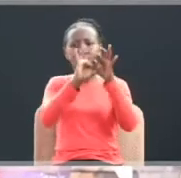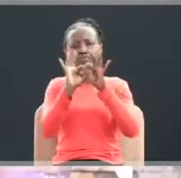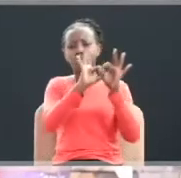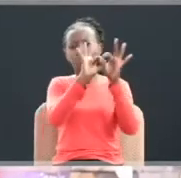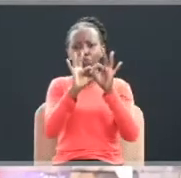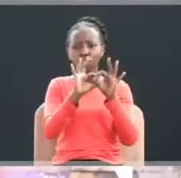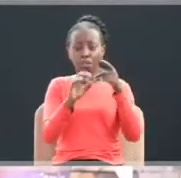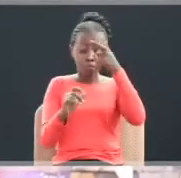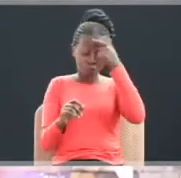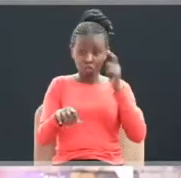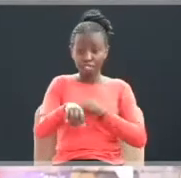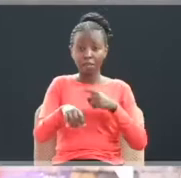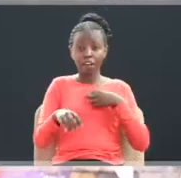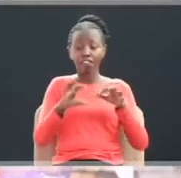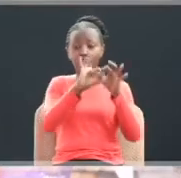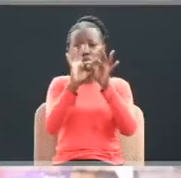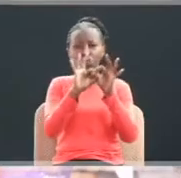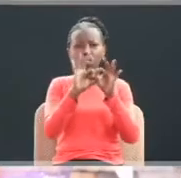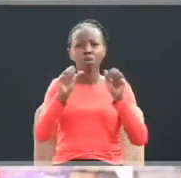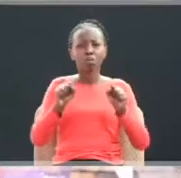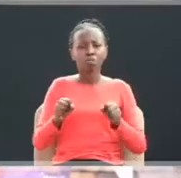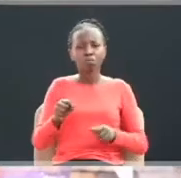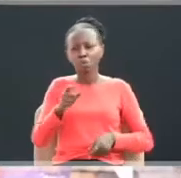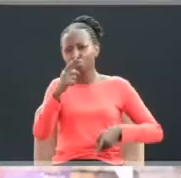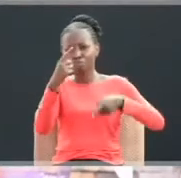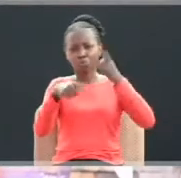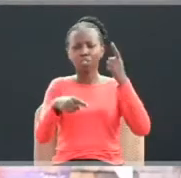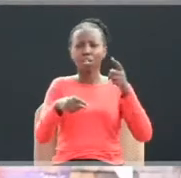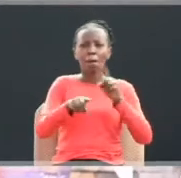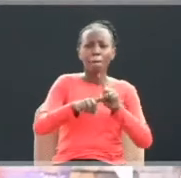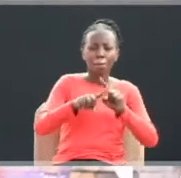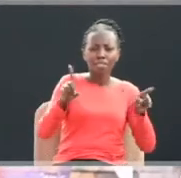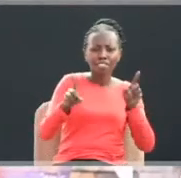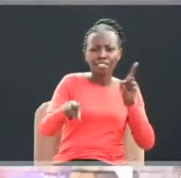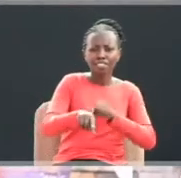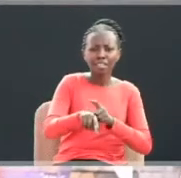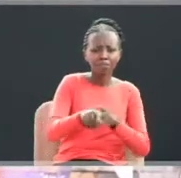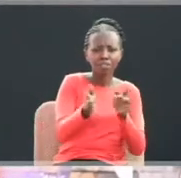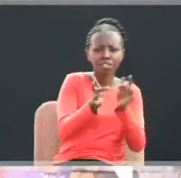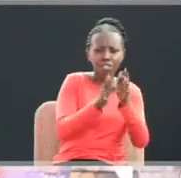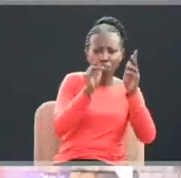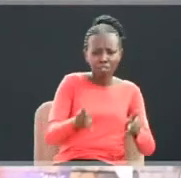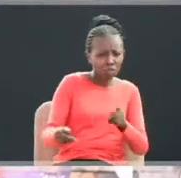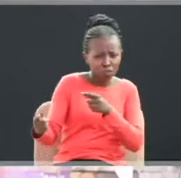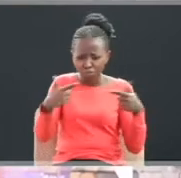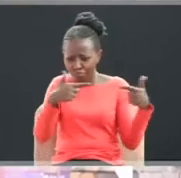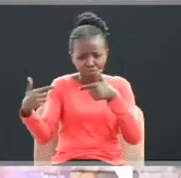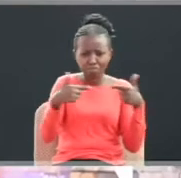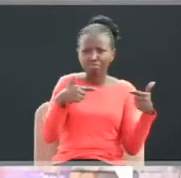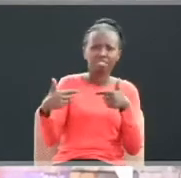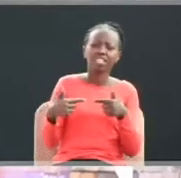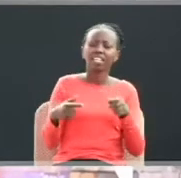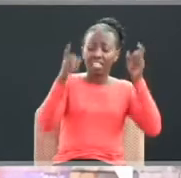can do a lot. So when Christians are fighting with each other and they are not united, the devil takes advantage and things